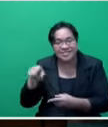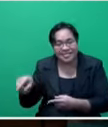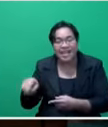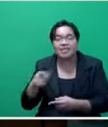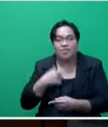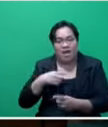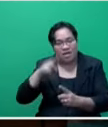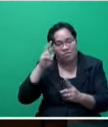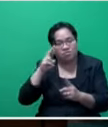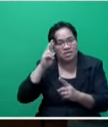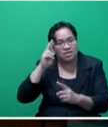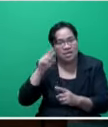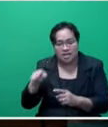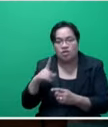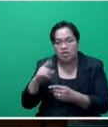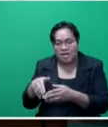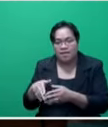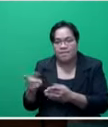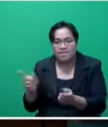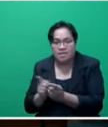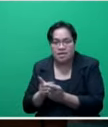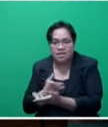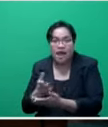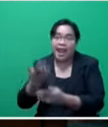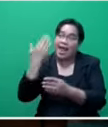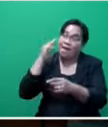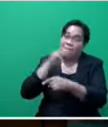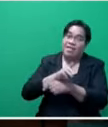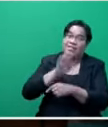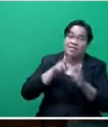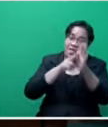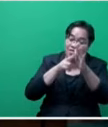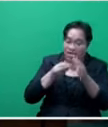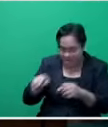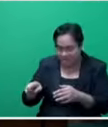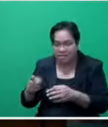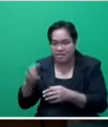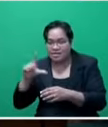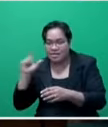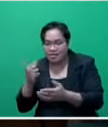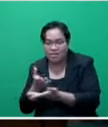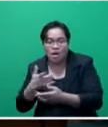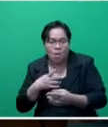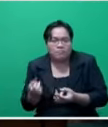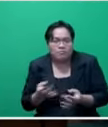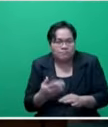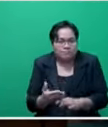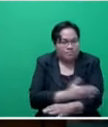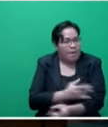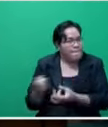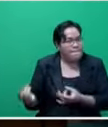of the reasons for convening that meetings last month and this month, so that it drives the message of preparedness